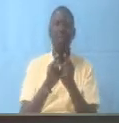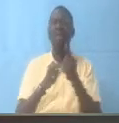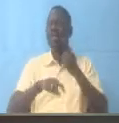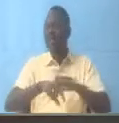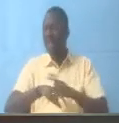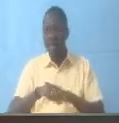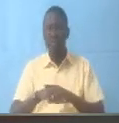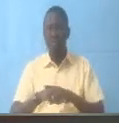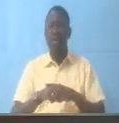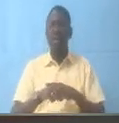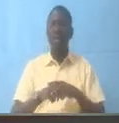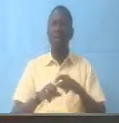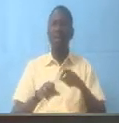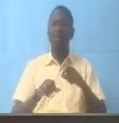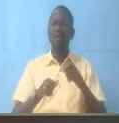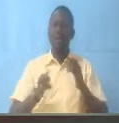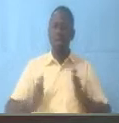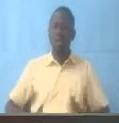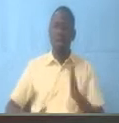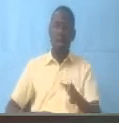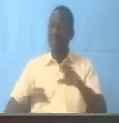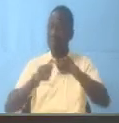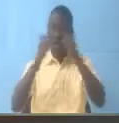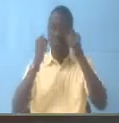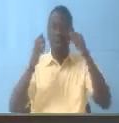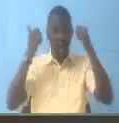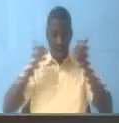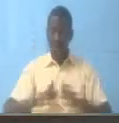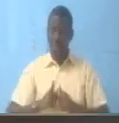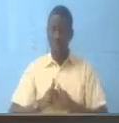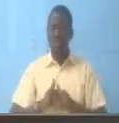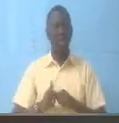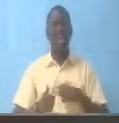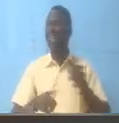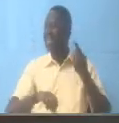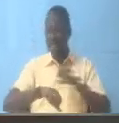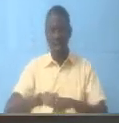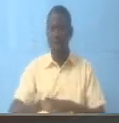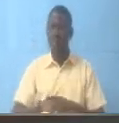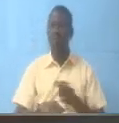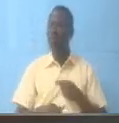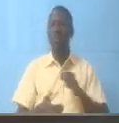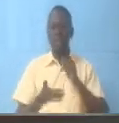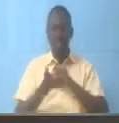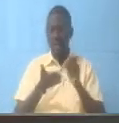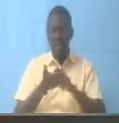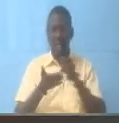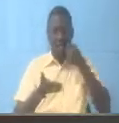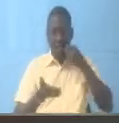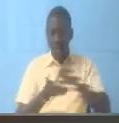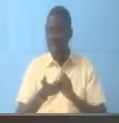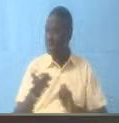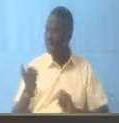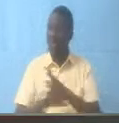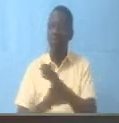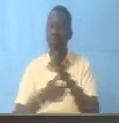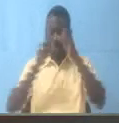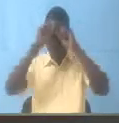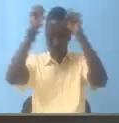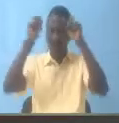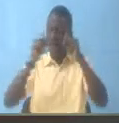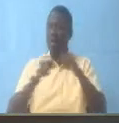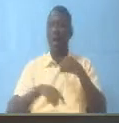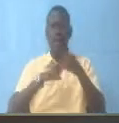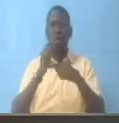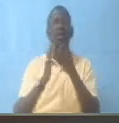them. We wrote to government if necessary. Kana nga fàttalil ma de waaye mënuma beral loxo rek benn xew-xew boo xam